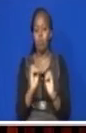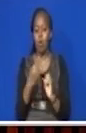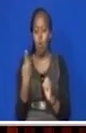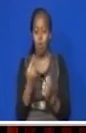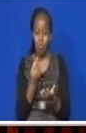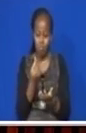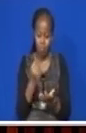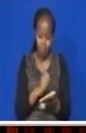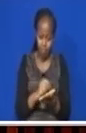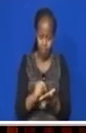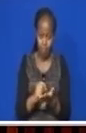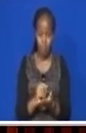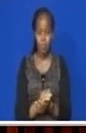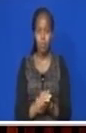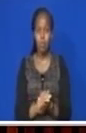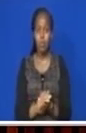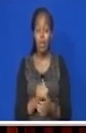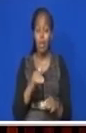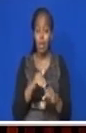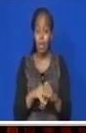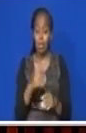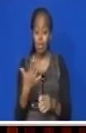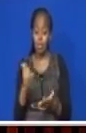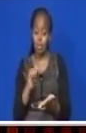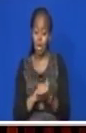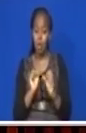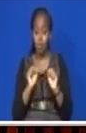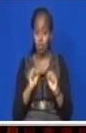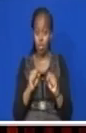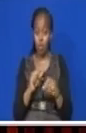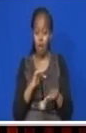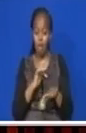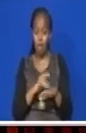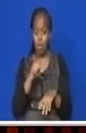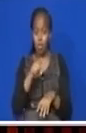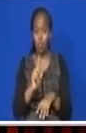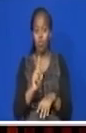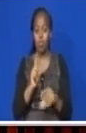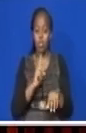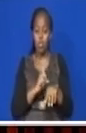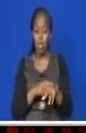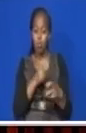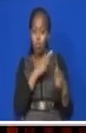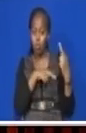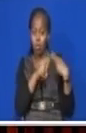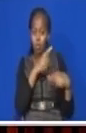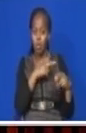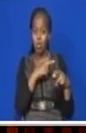So among the things which might affect you when you are doing your revision or answering a question is